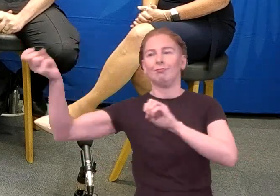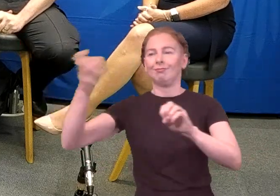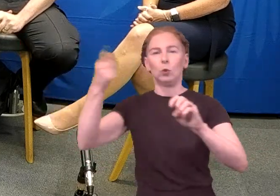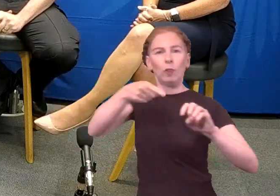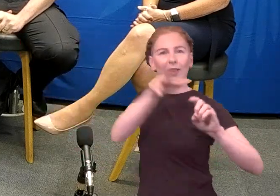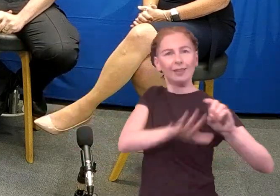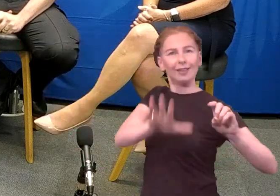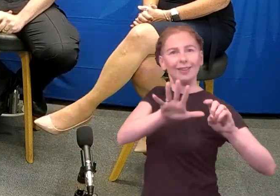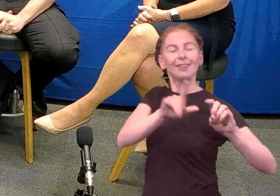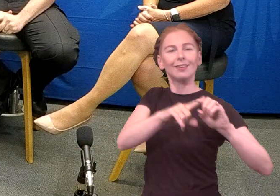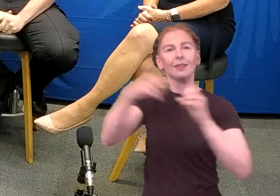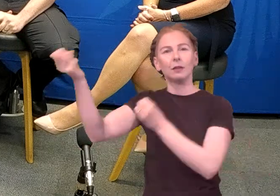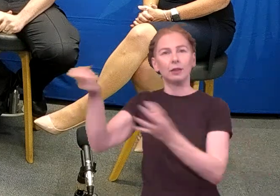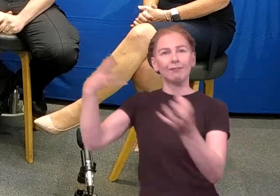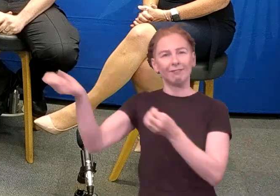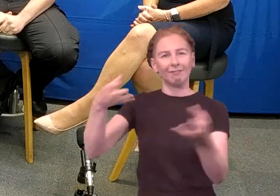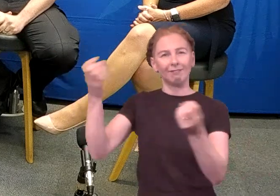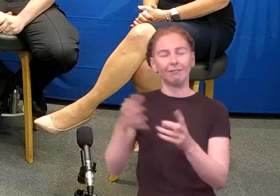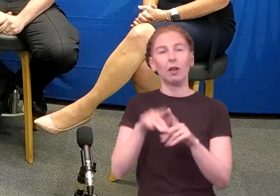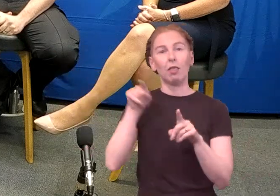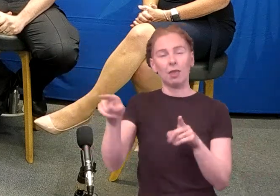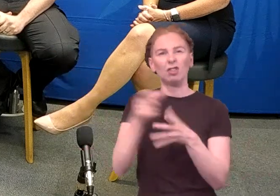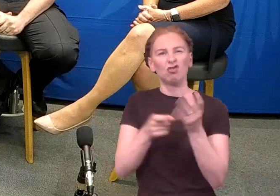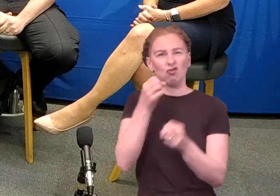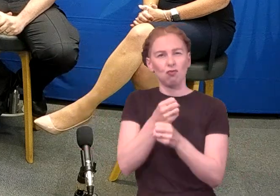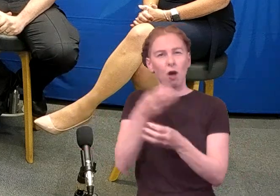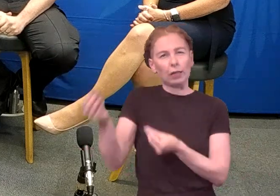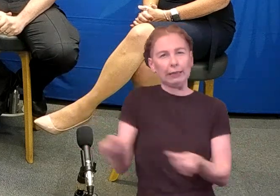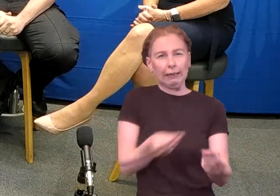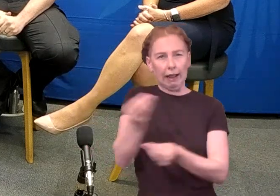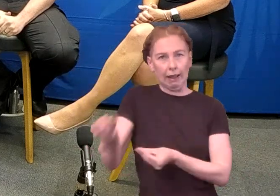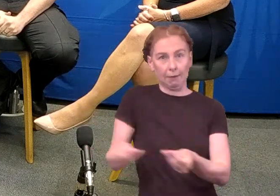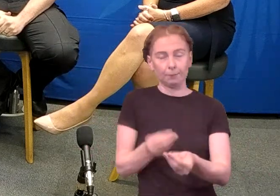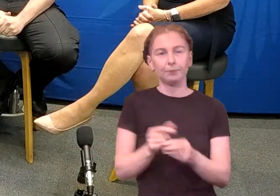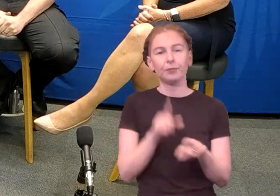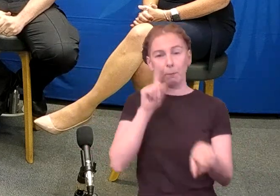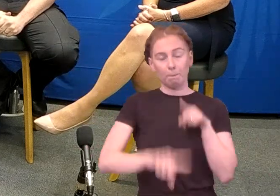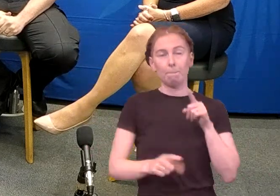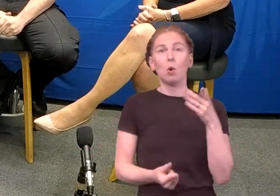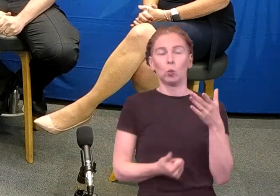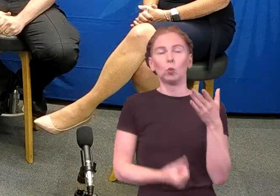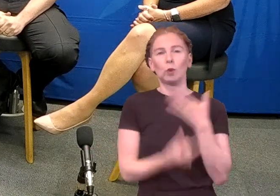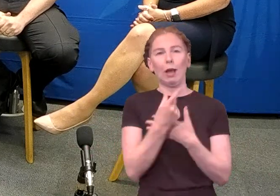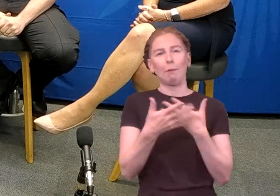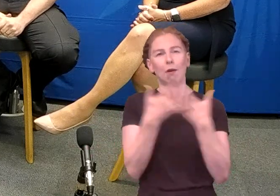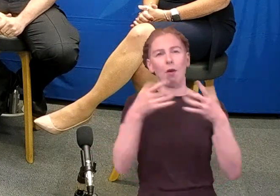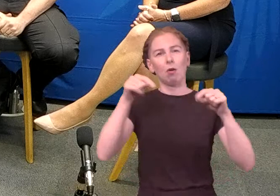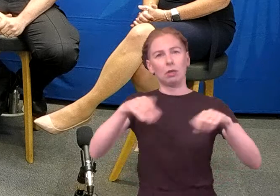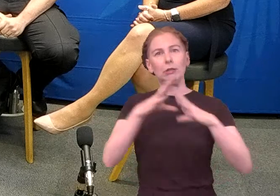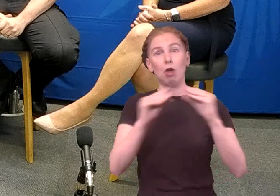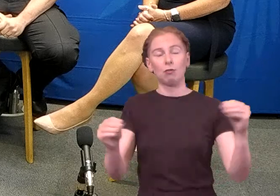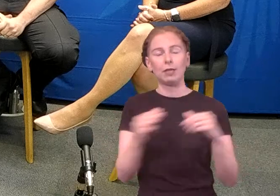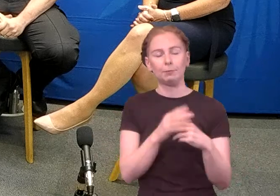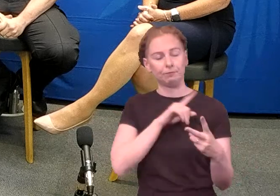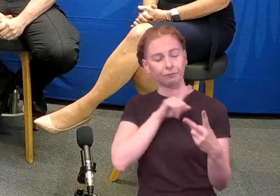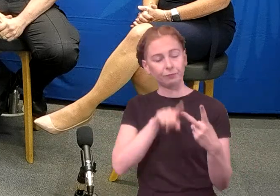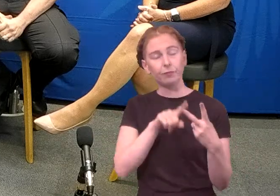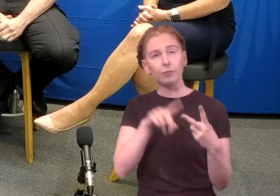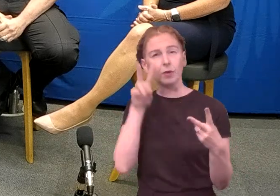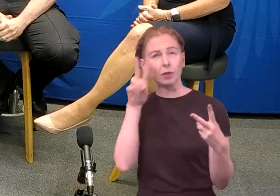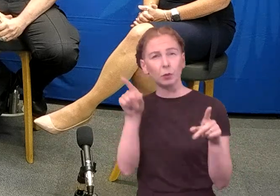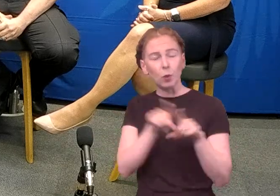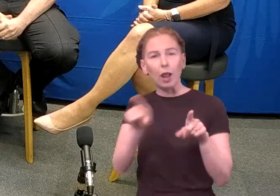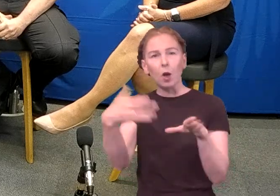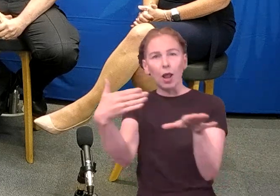of the county. So that would be most common in Surrey. We do see quite a lot of labour